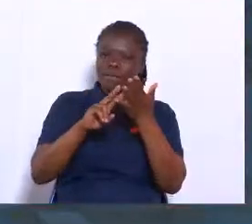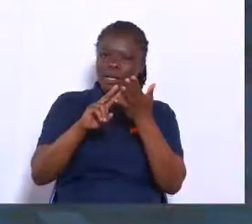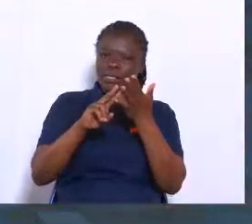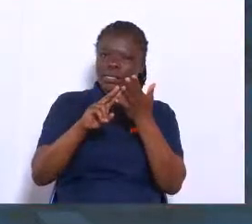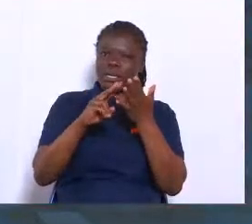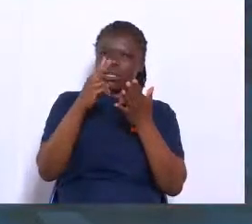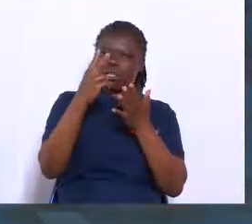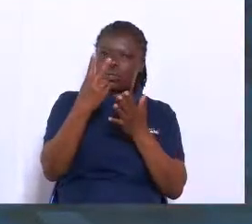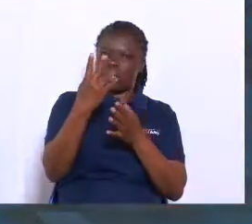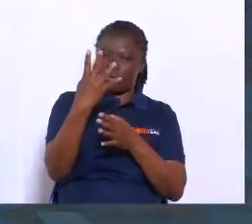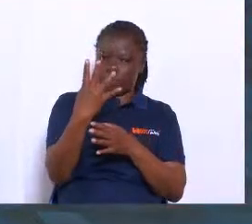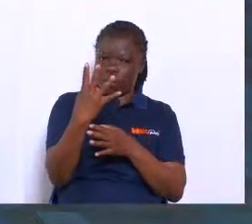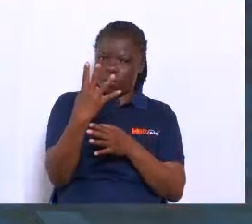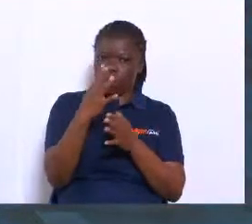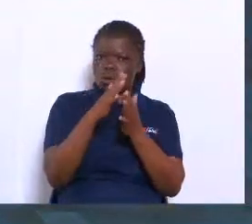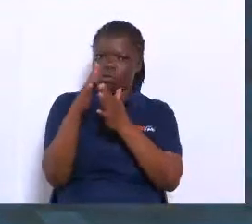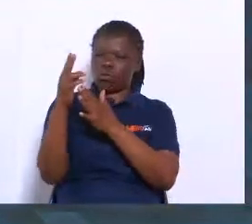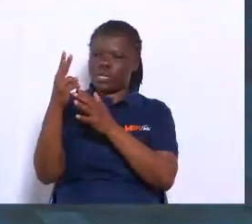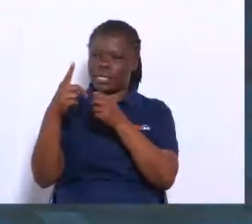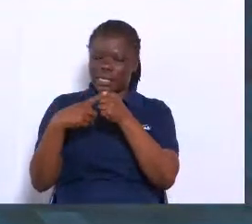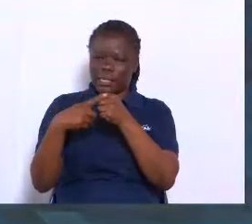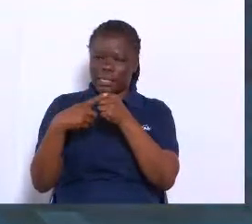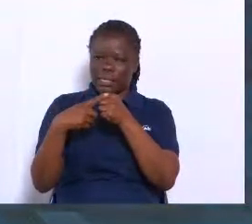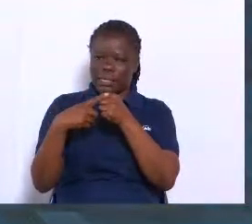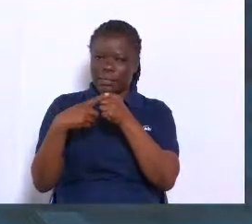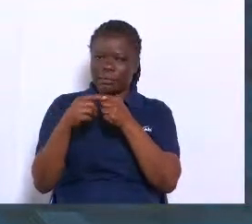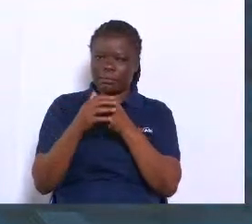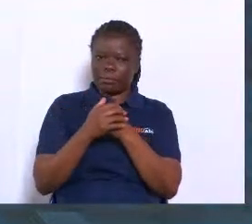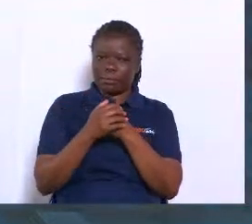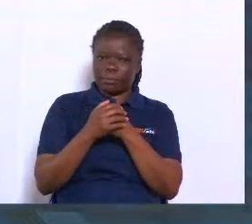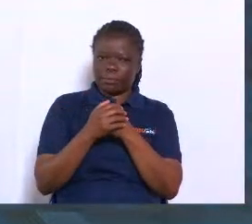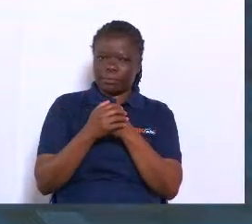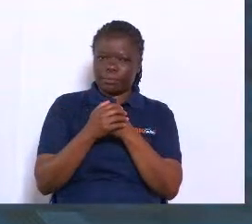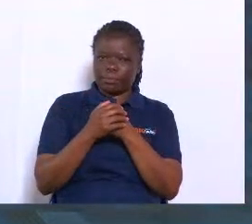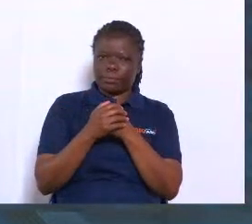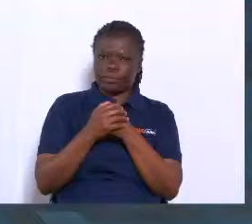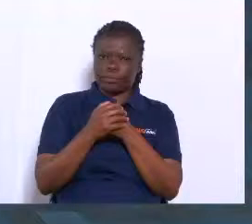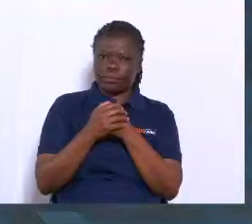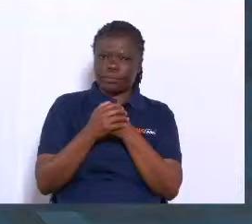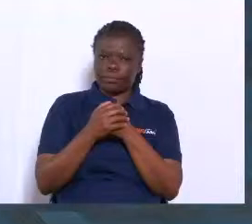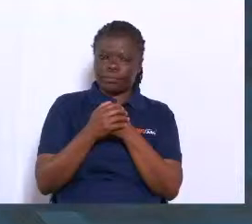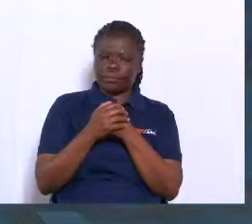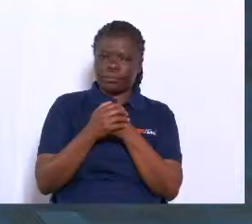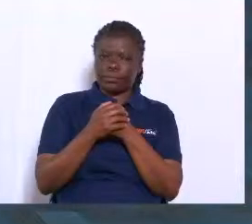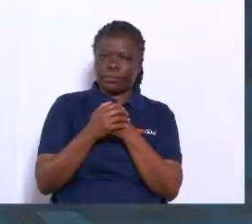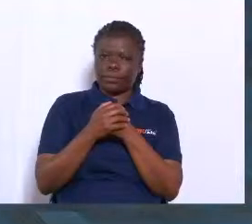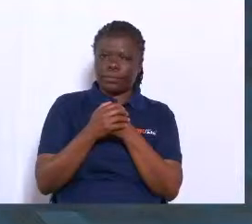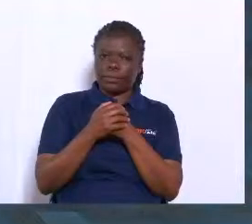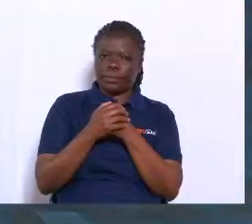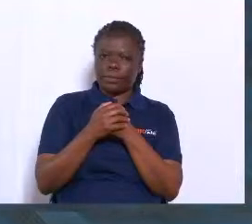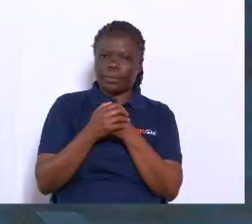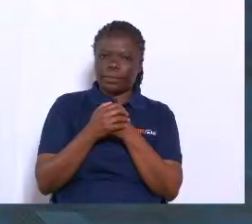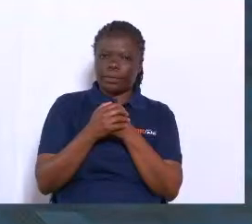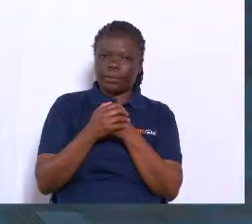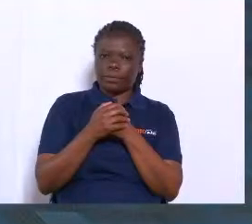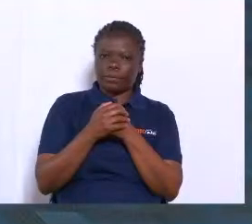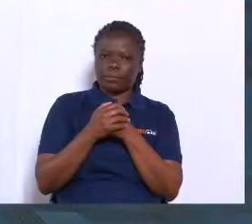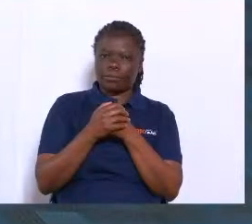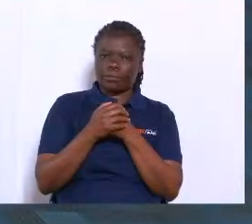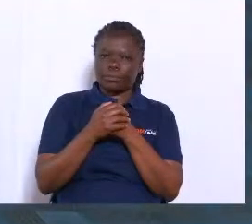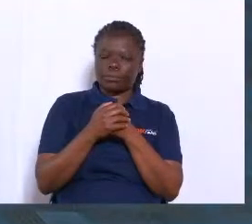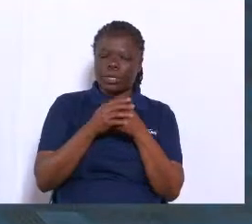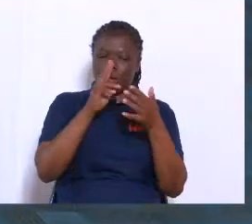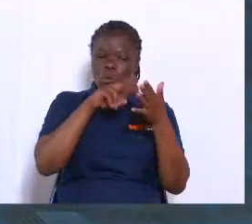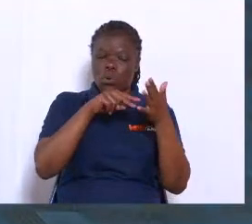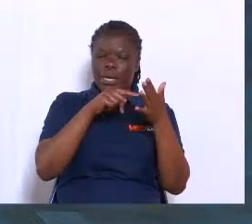26. Luke 21, verse 24 to 26. Here we